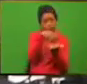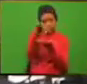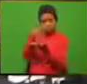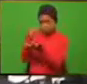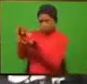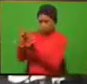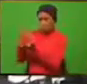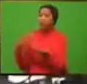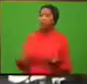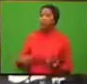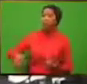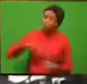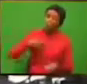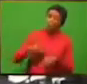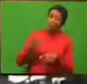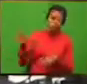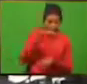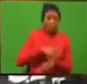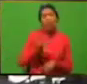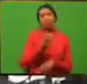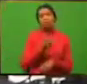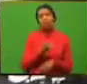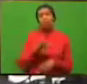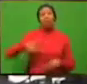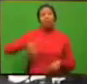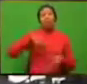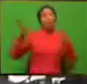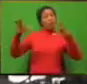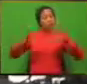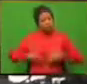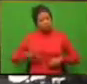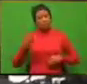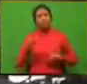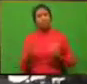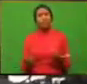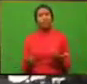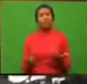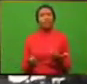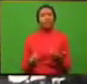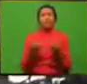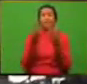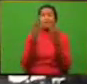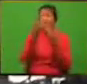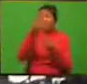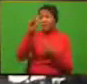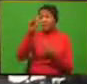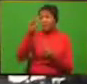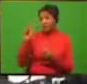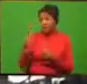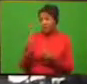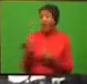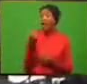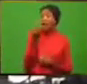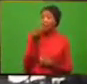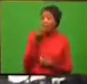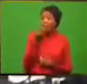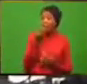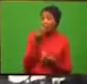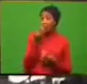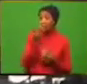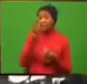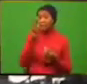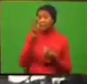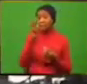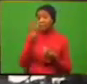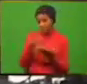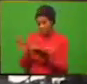that we need. We welcome the interventions to expand the basket of VAT-free goods so we can put food on the tables of